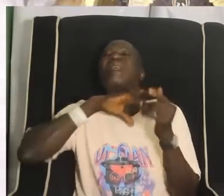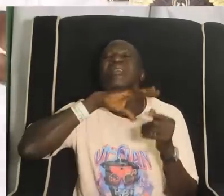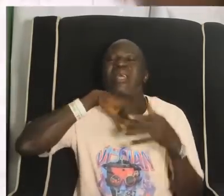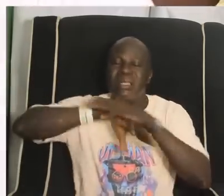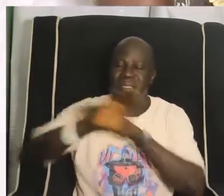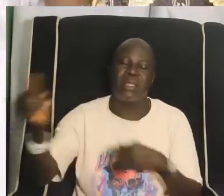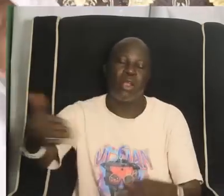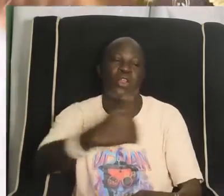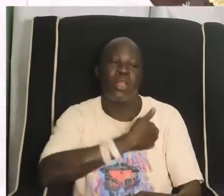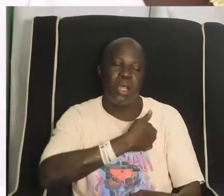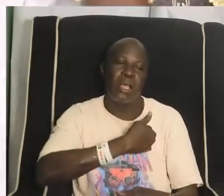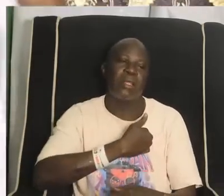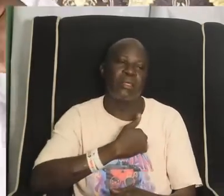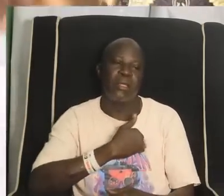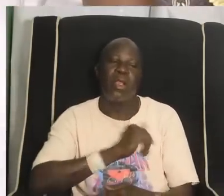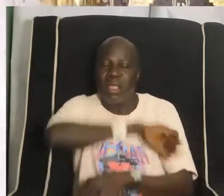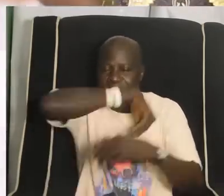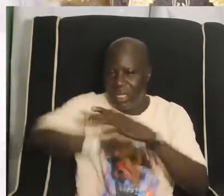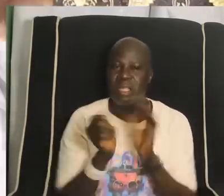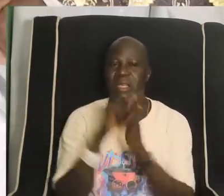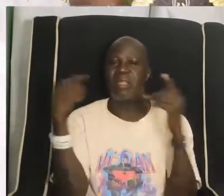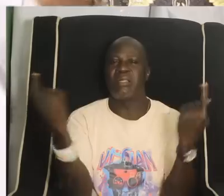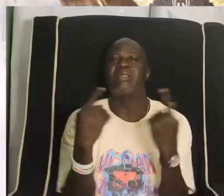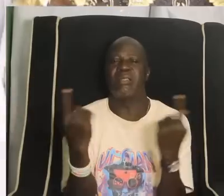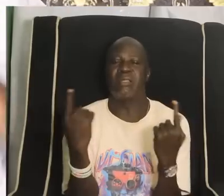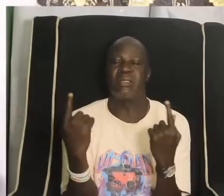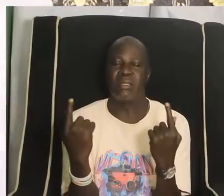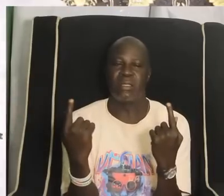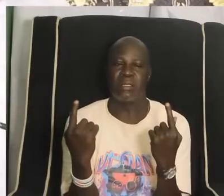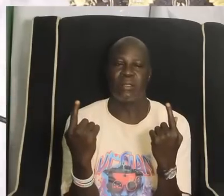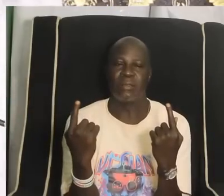about one. Line about one. You were your kind, you mock pata pata